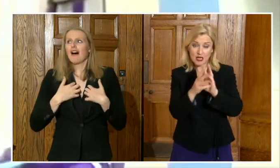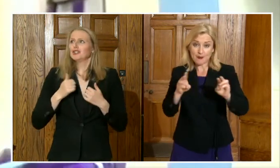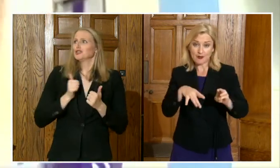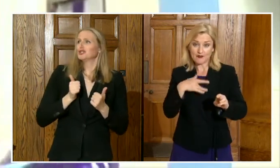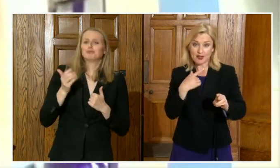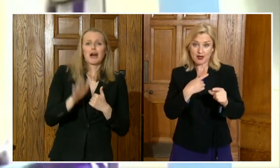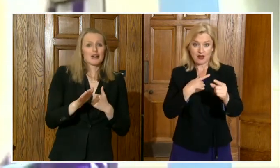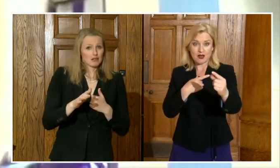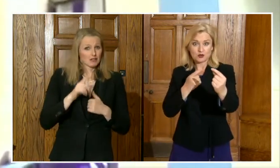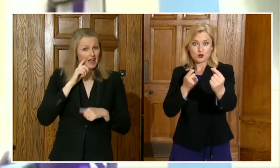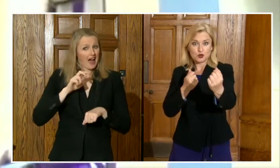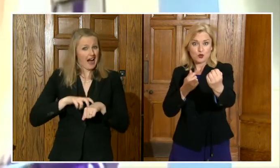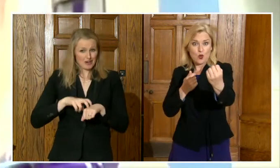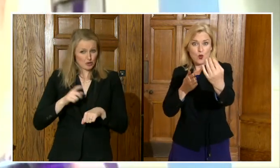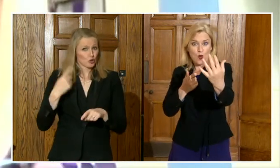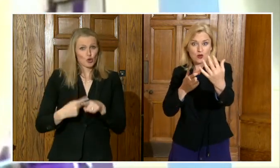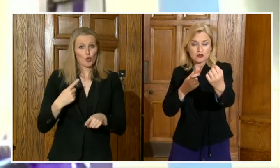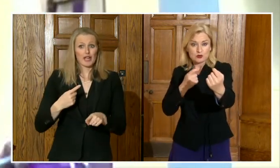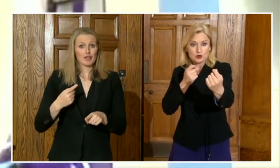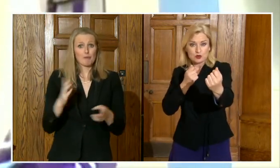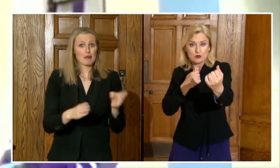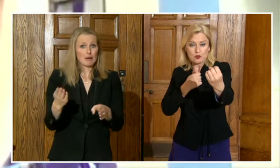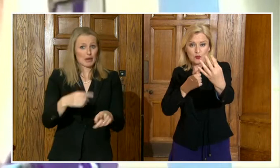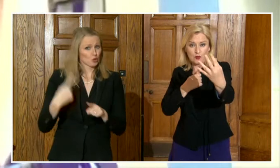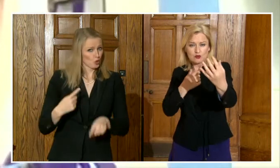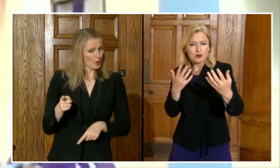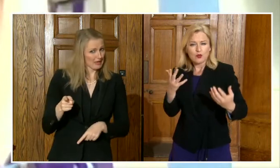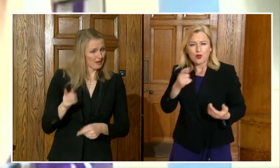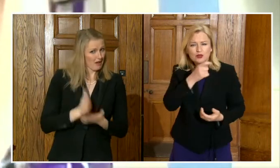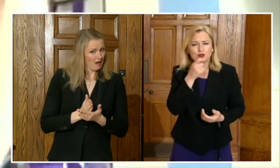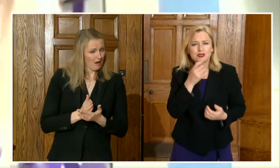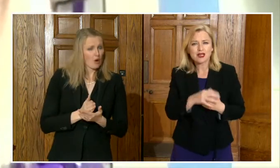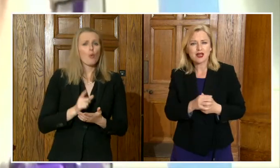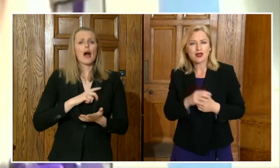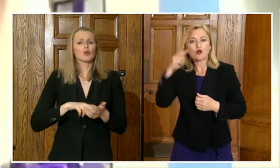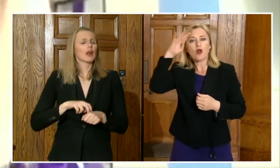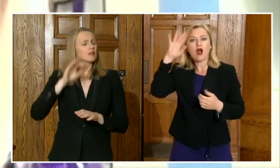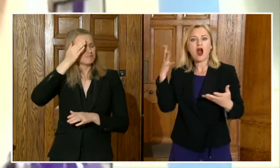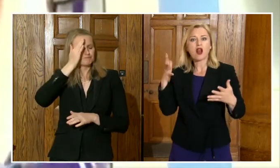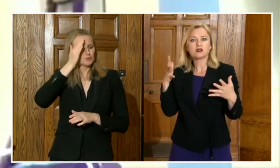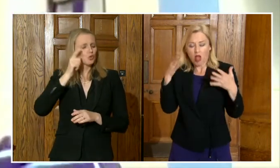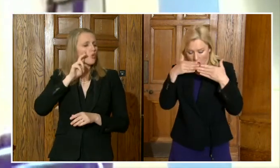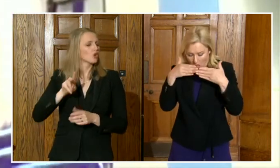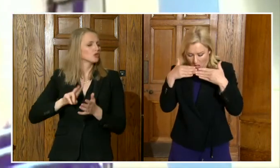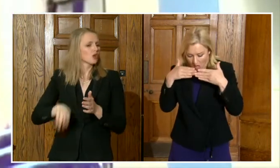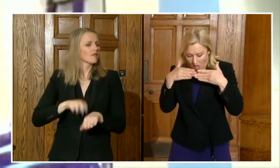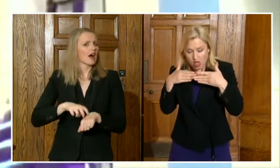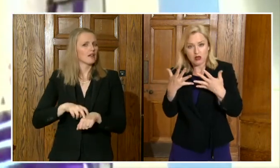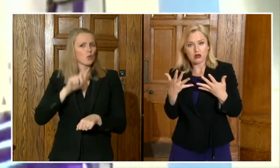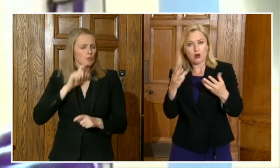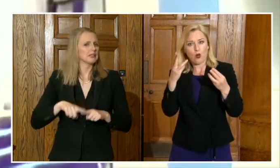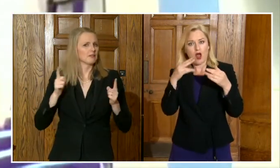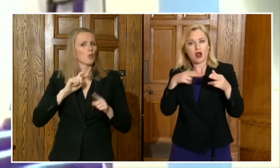saying that Ireland is getting ahead of itself? Can you explain to people in Northern Ireland why they shouldn't look and expect something similar here?